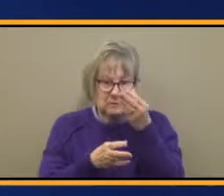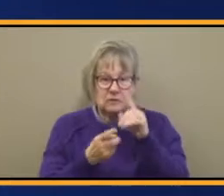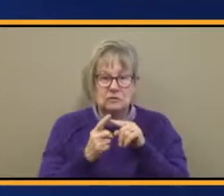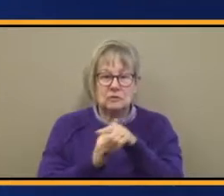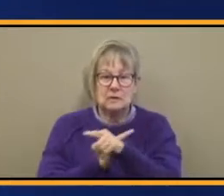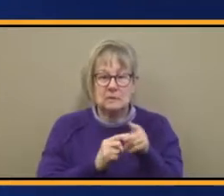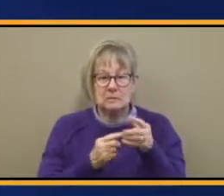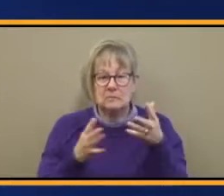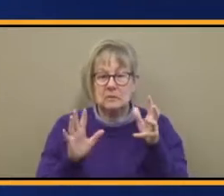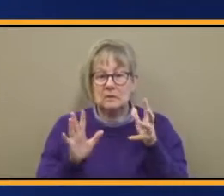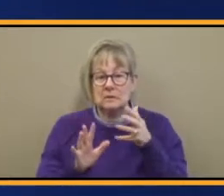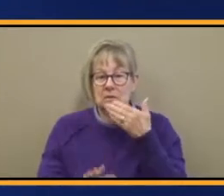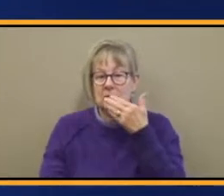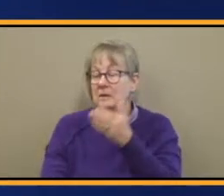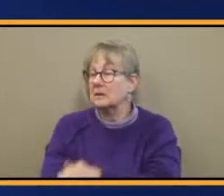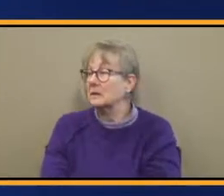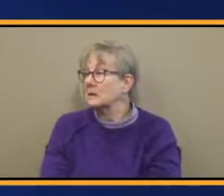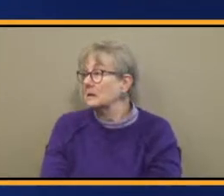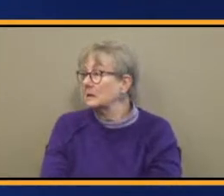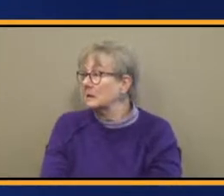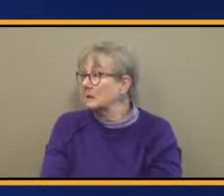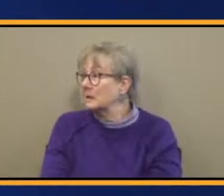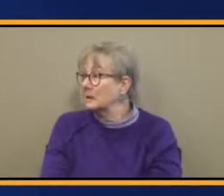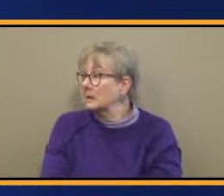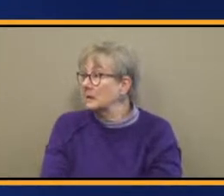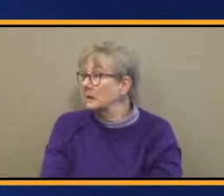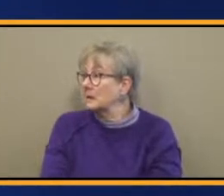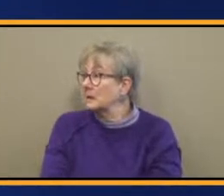That's all. Thank you, Mayor Pro Tem.